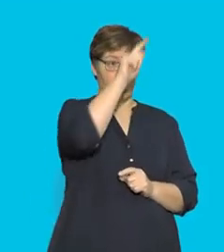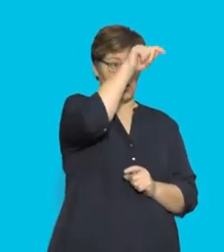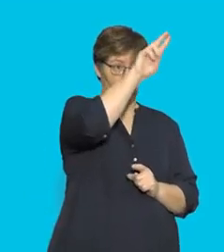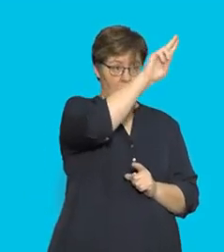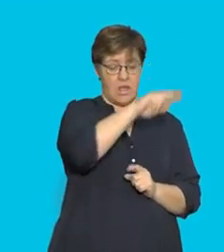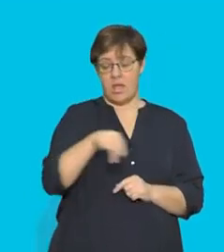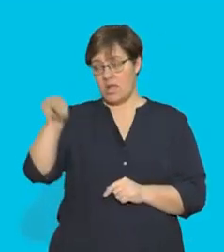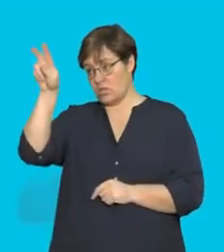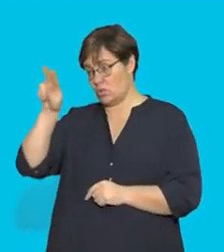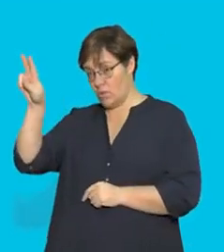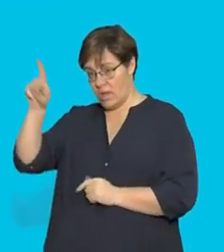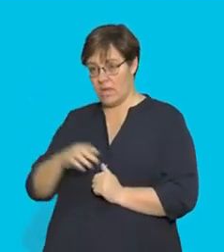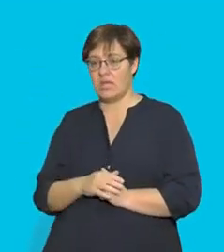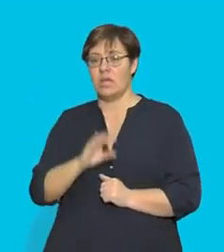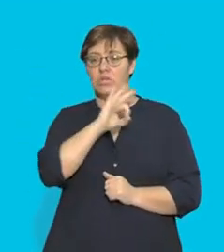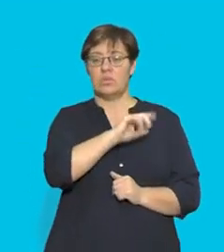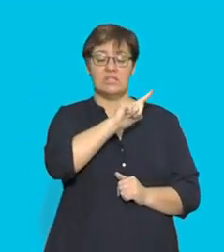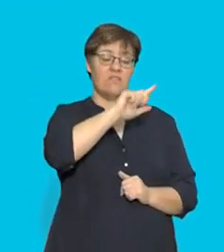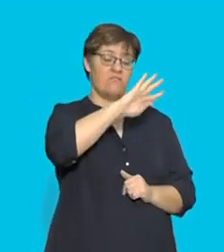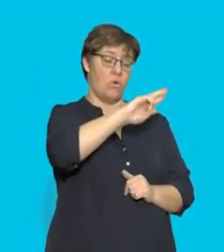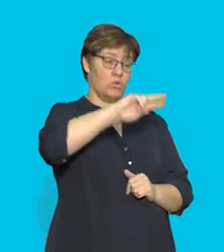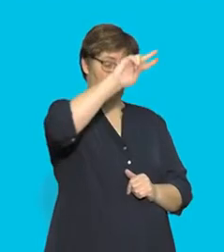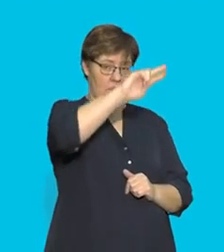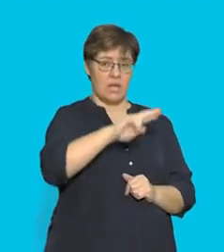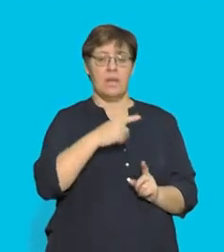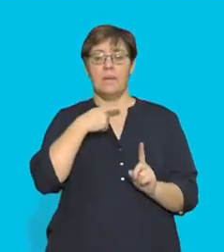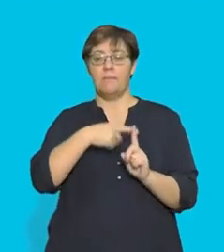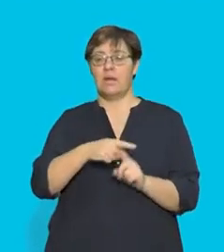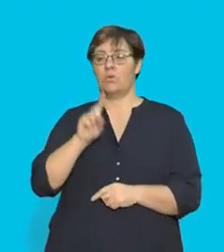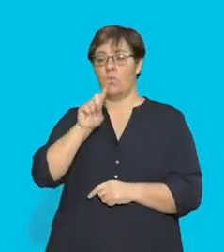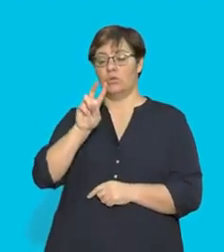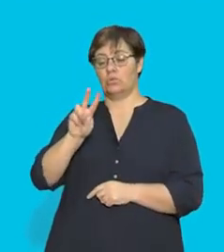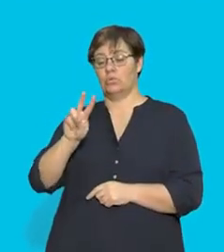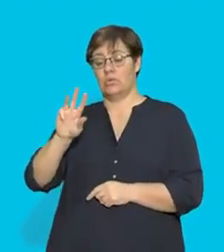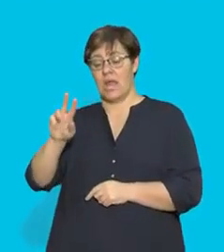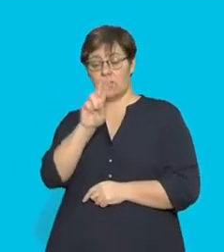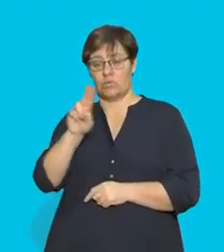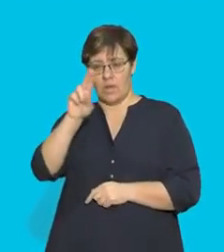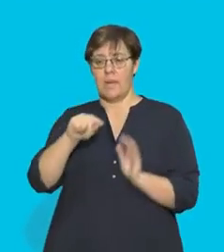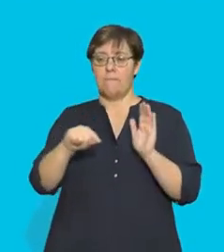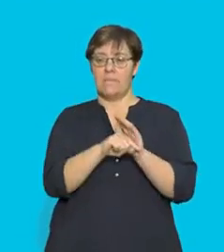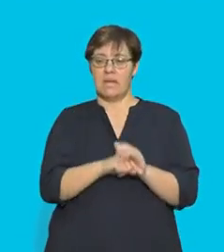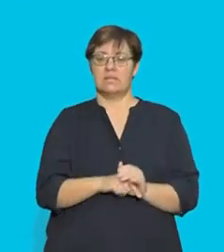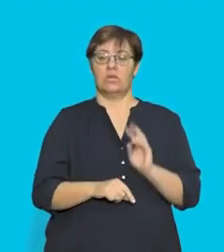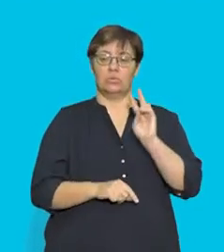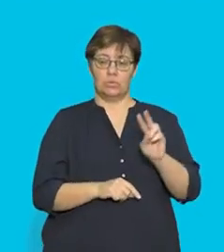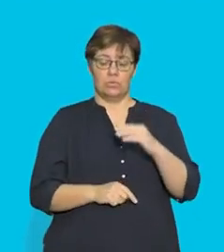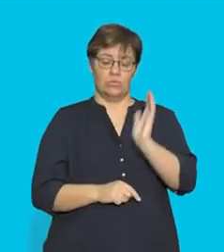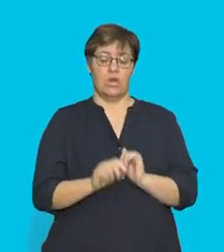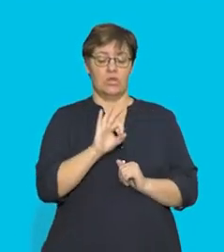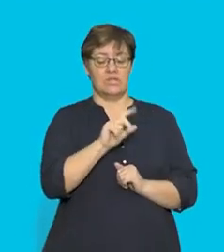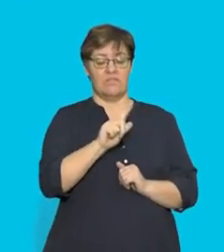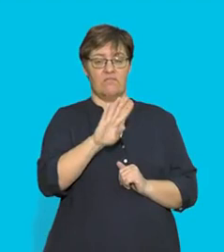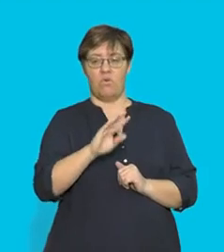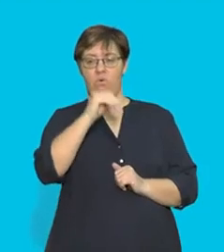so 374 squared plus 1,229 squared minus 374 times 1,229. And